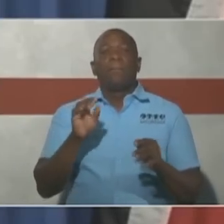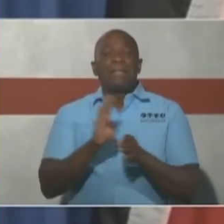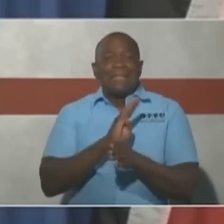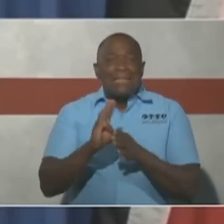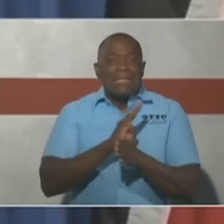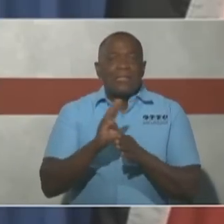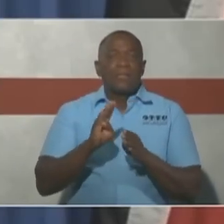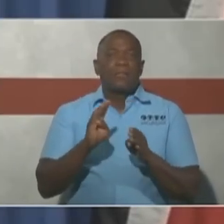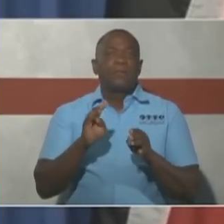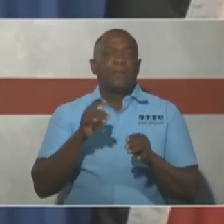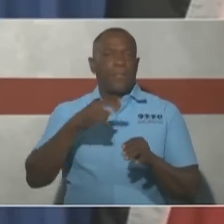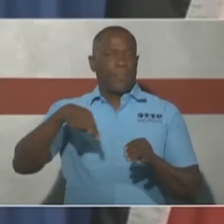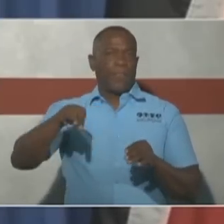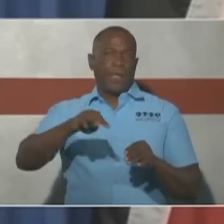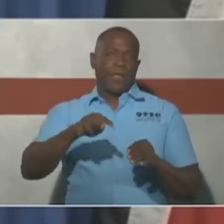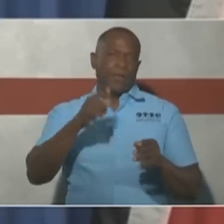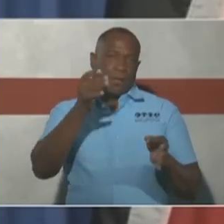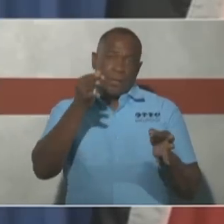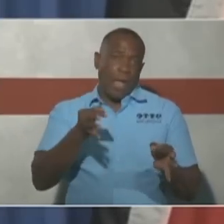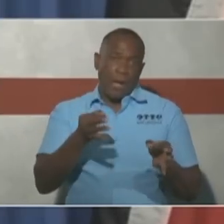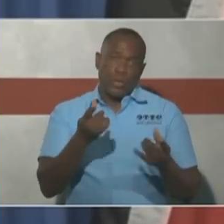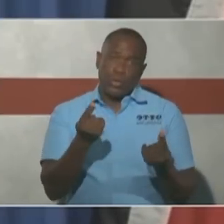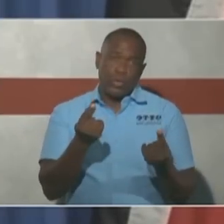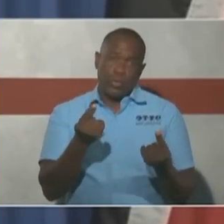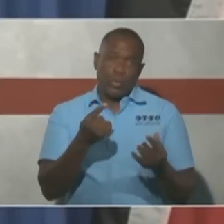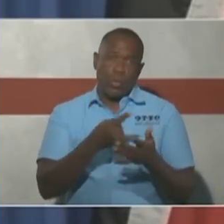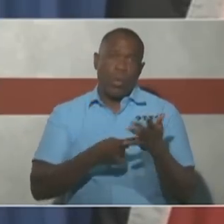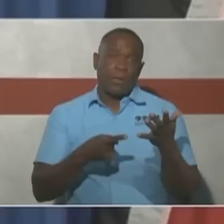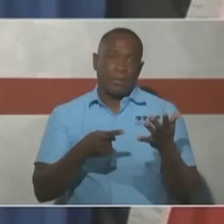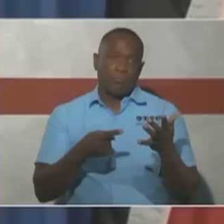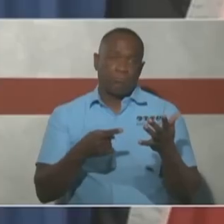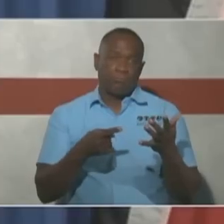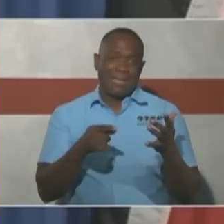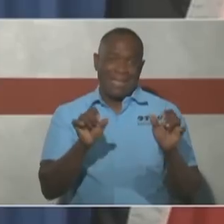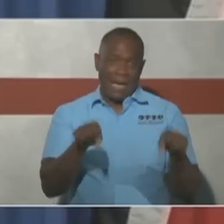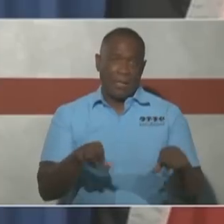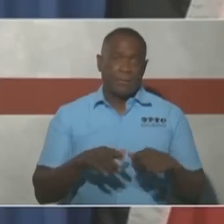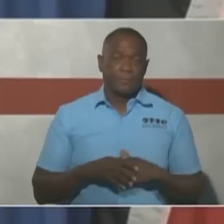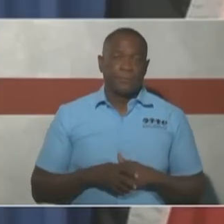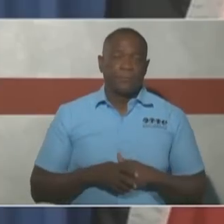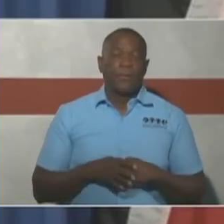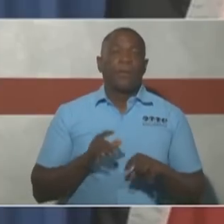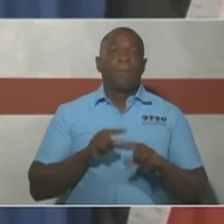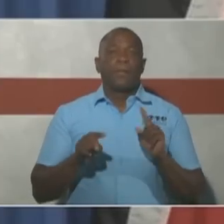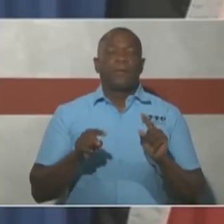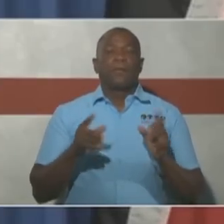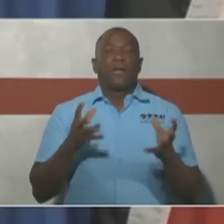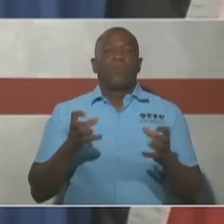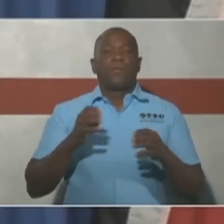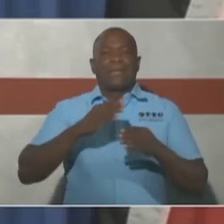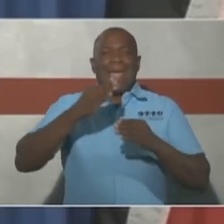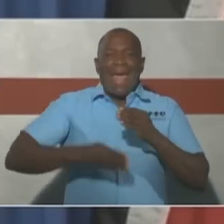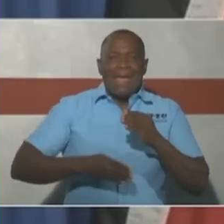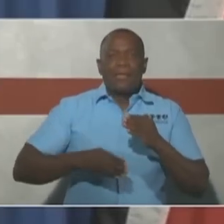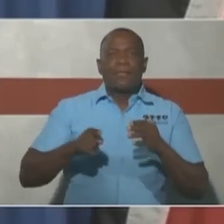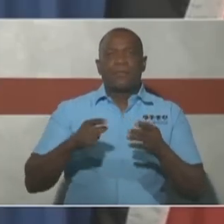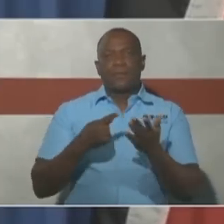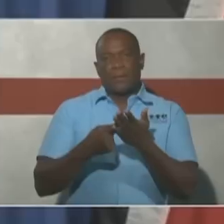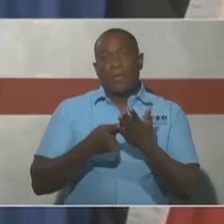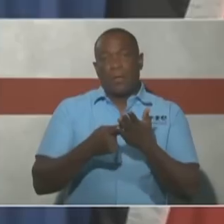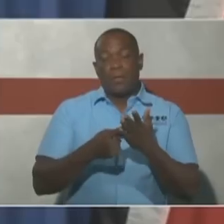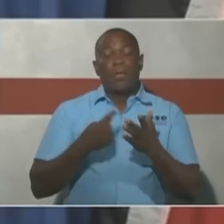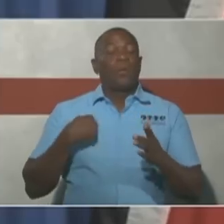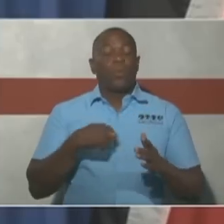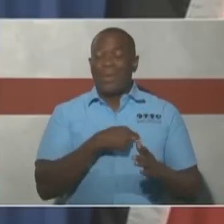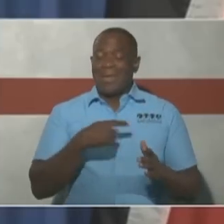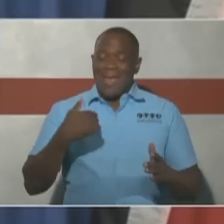This is a case-by-case arrangement, and once the management and the public service can justify what is